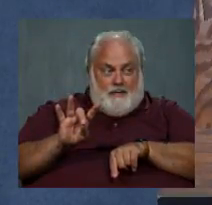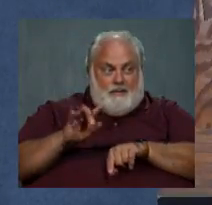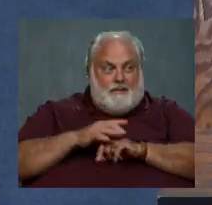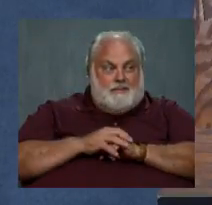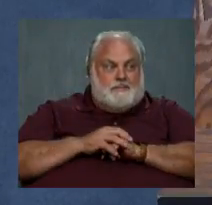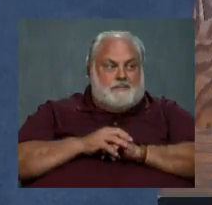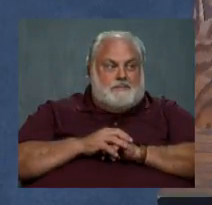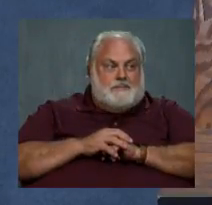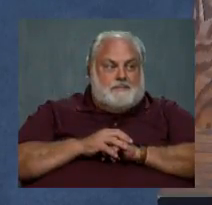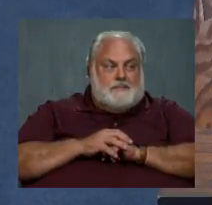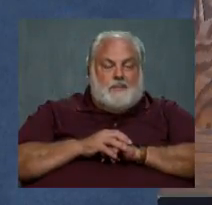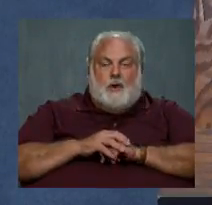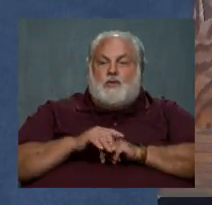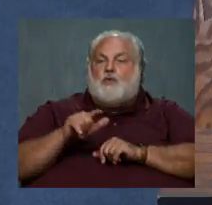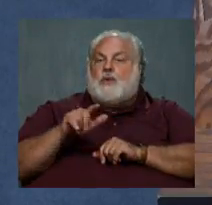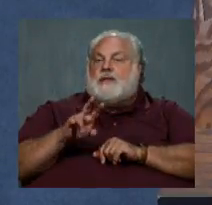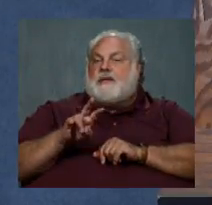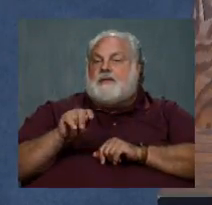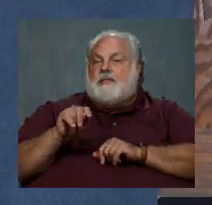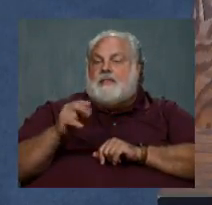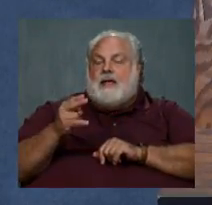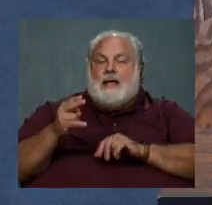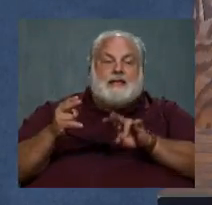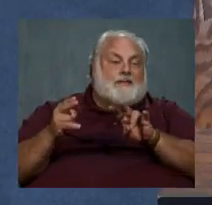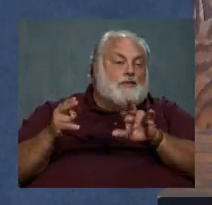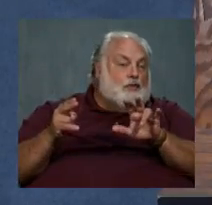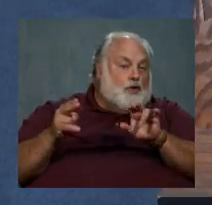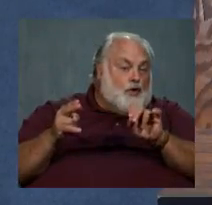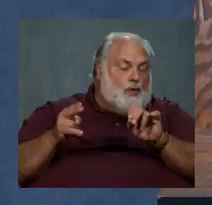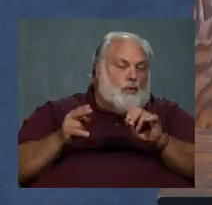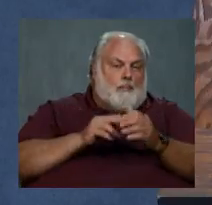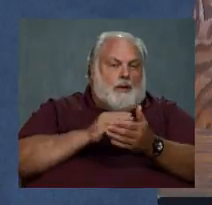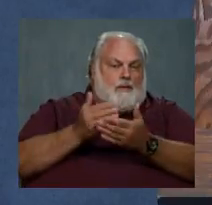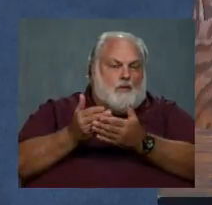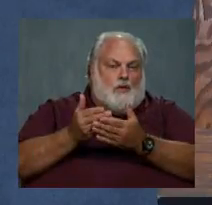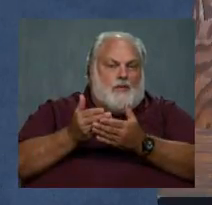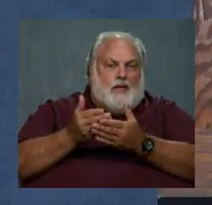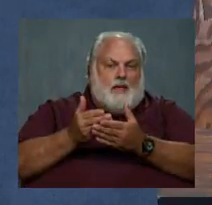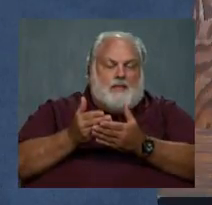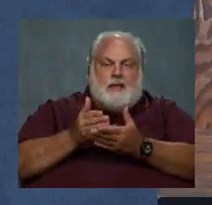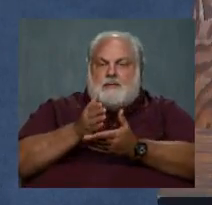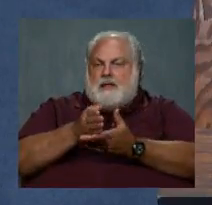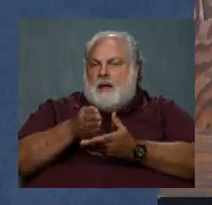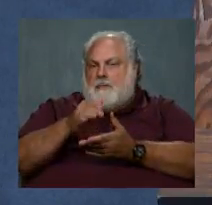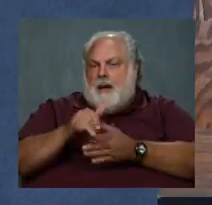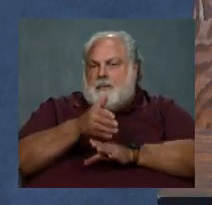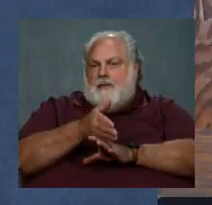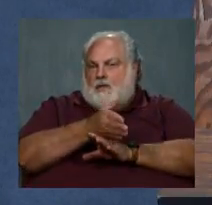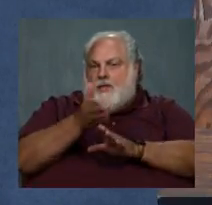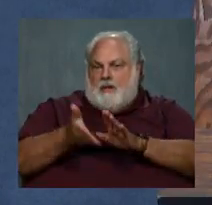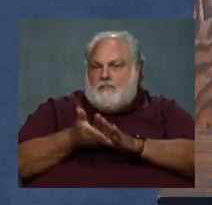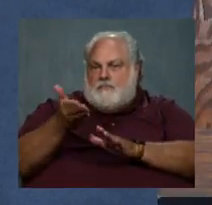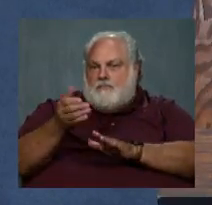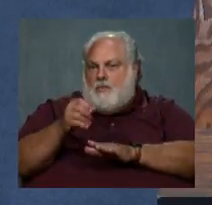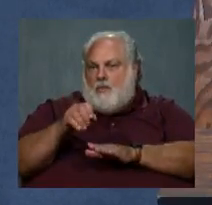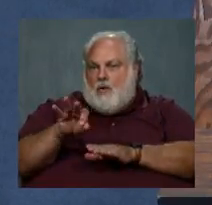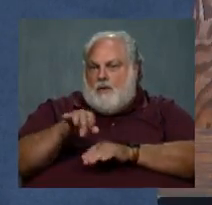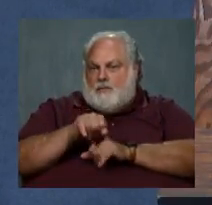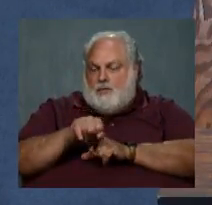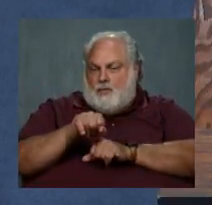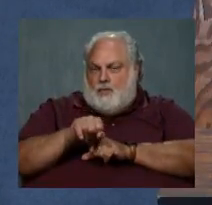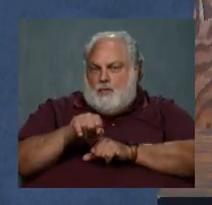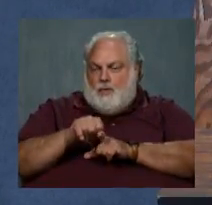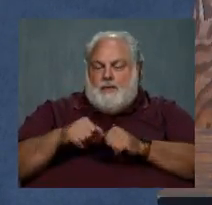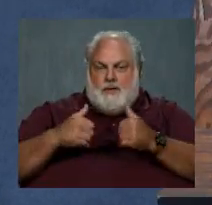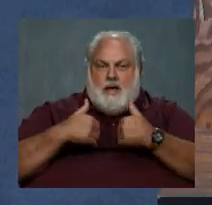Okay. 8 on the 27th. At 7:30, the thought was that we'd get people there before they could come by before work. Okay, thank you. We've